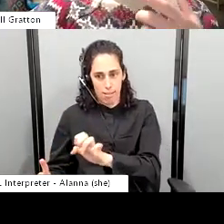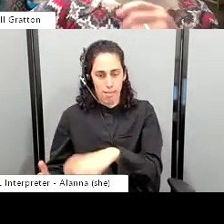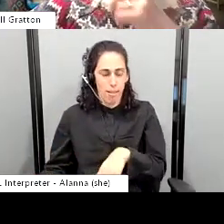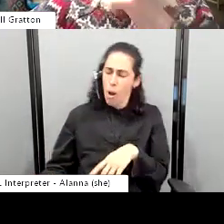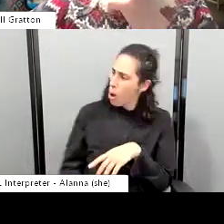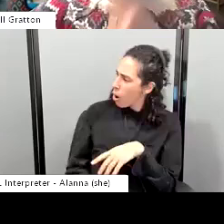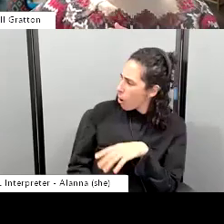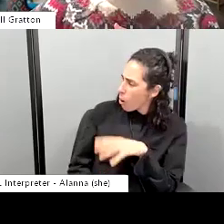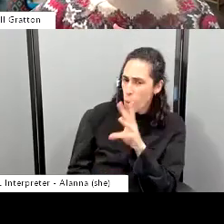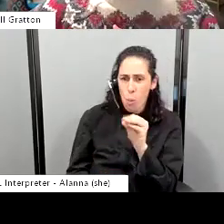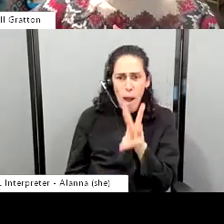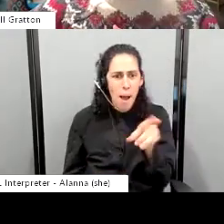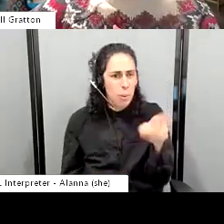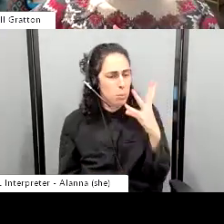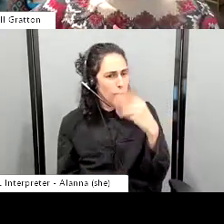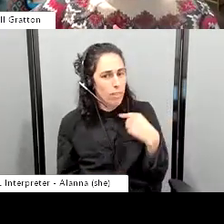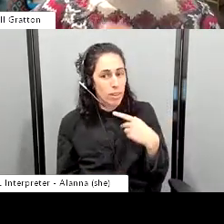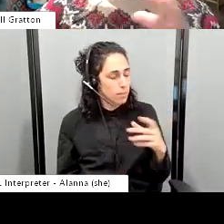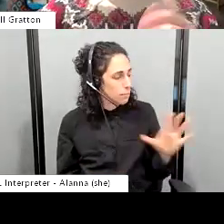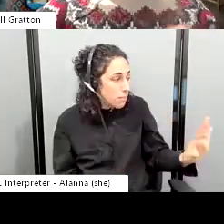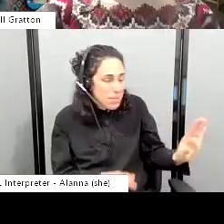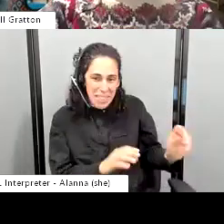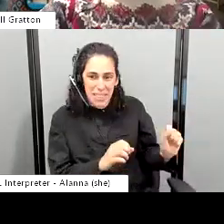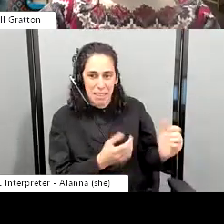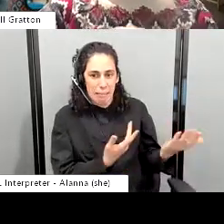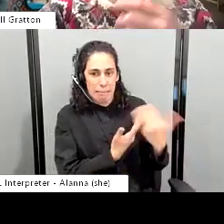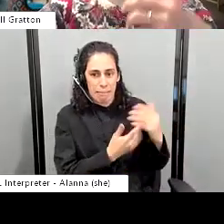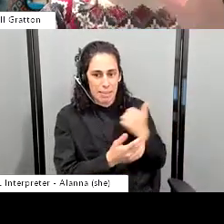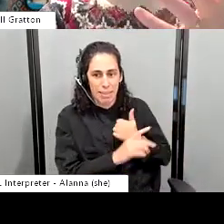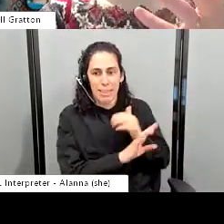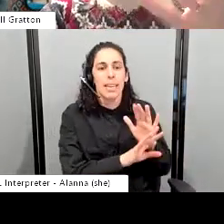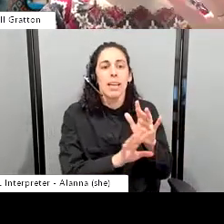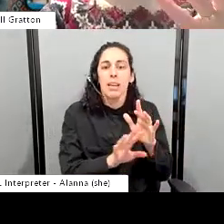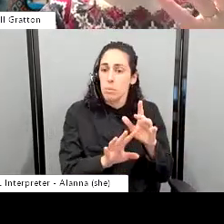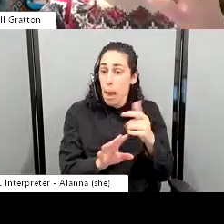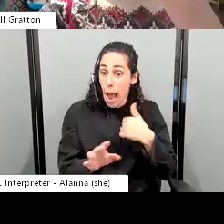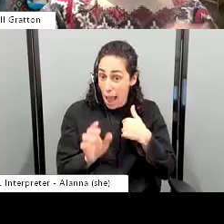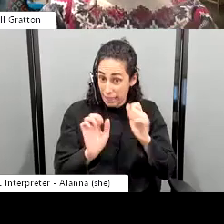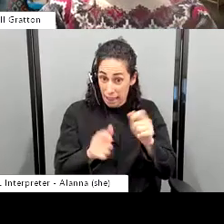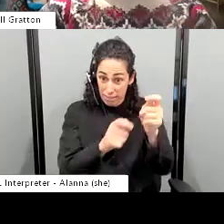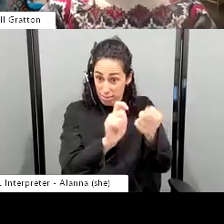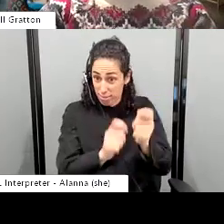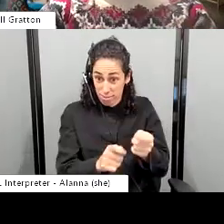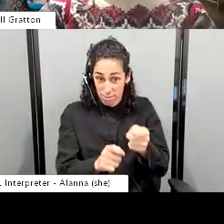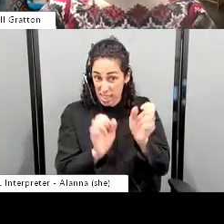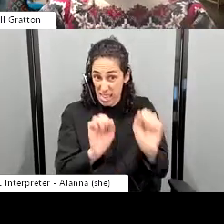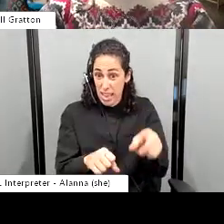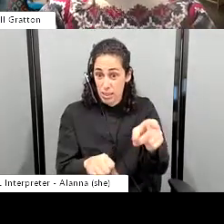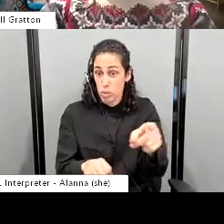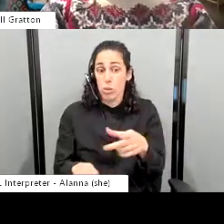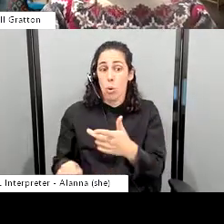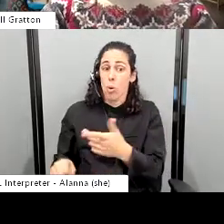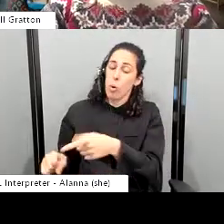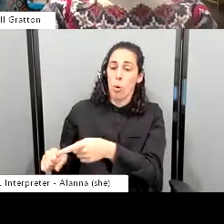could say, sorry. Yeah, I could say I could modify this image on the fly as well too. So I could say,